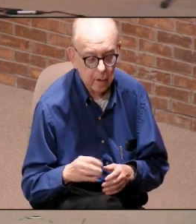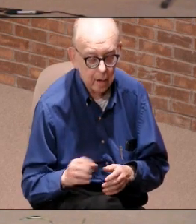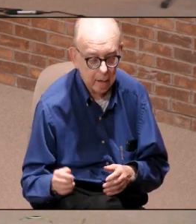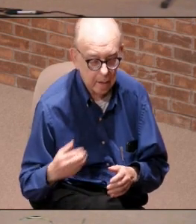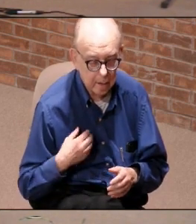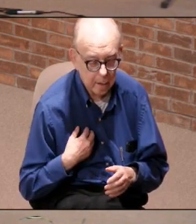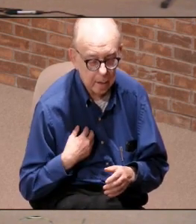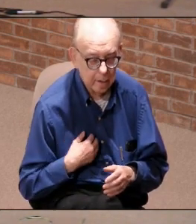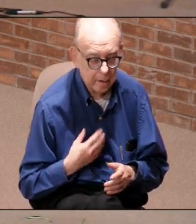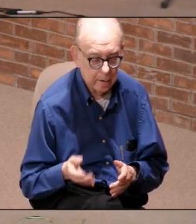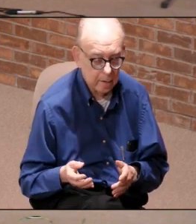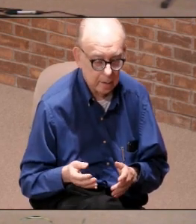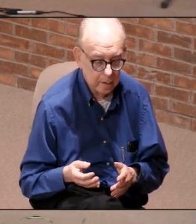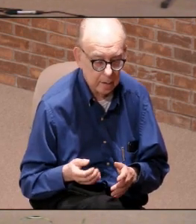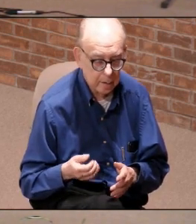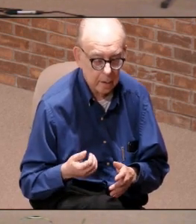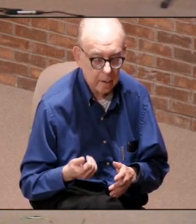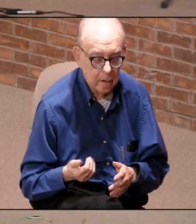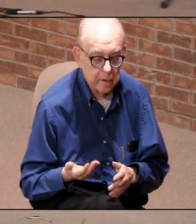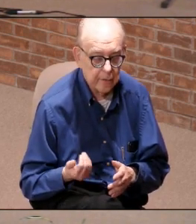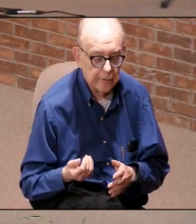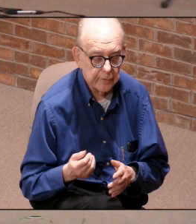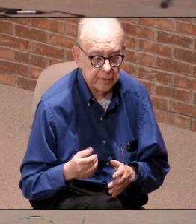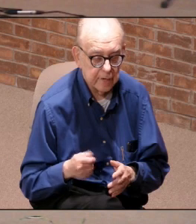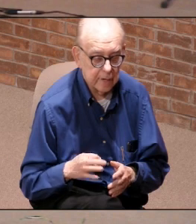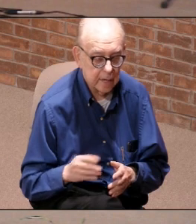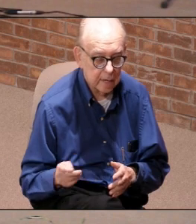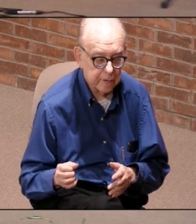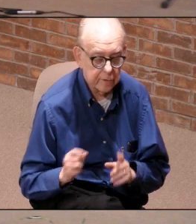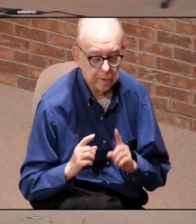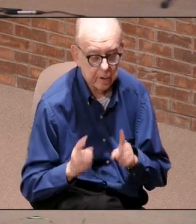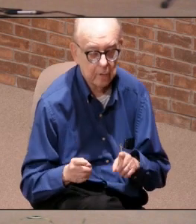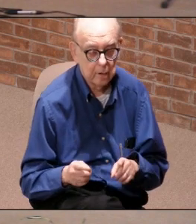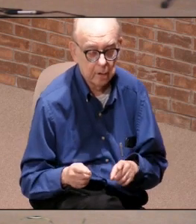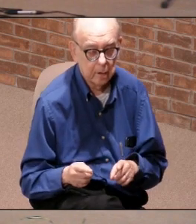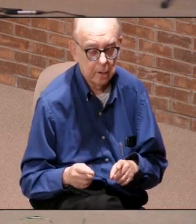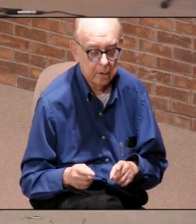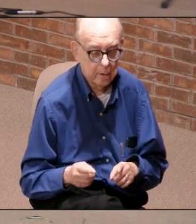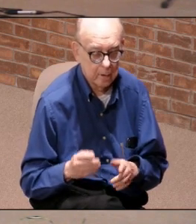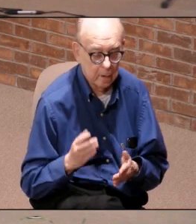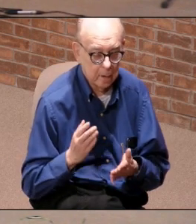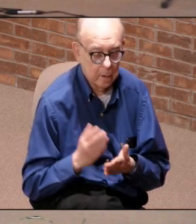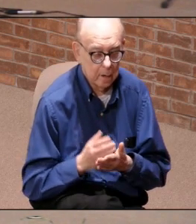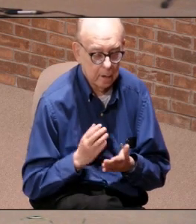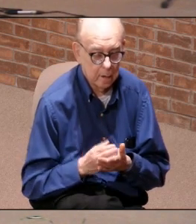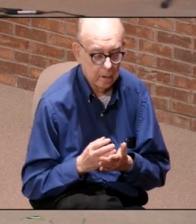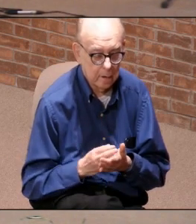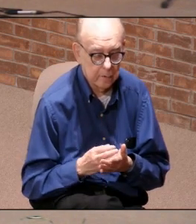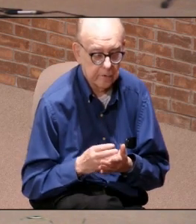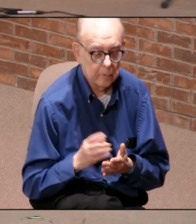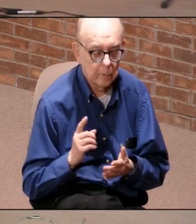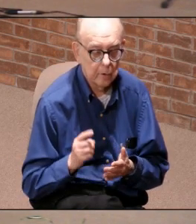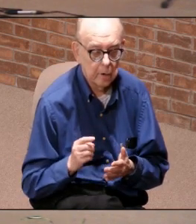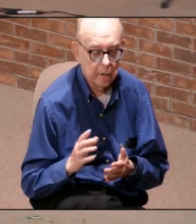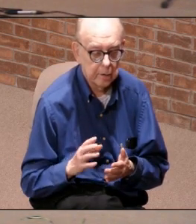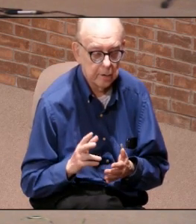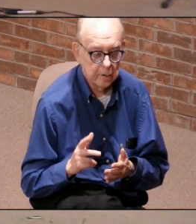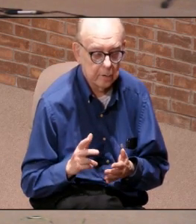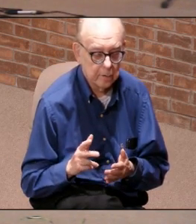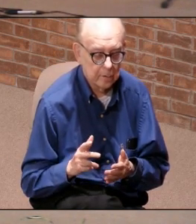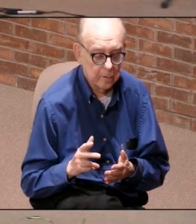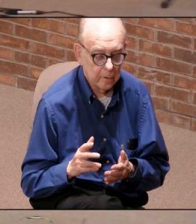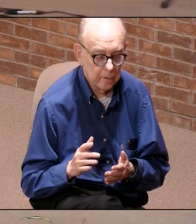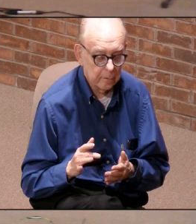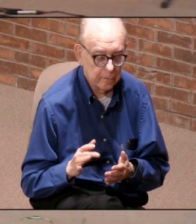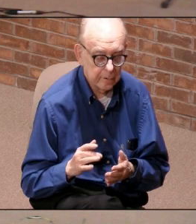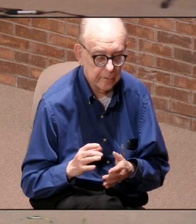got another 15 gallons to go. And I stopped at $125. And I'm not going to pay